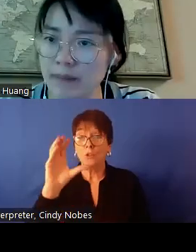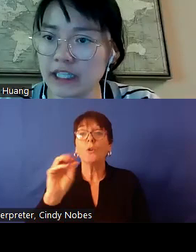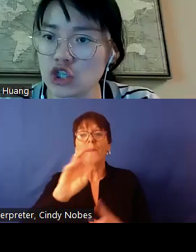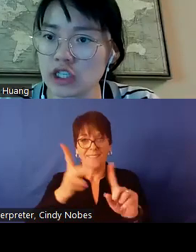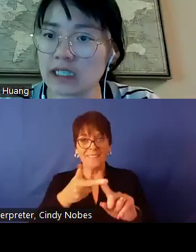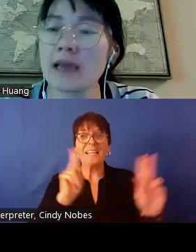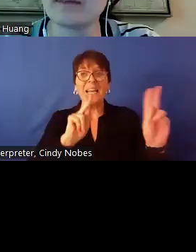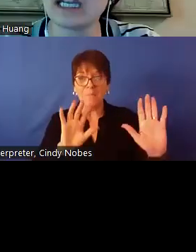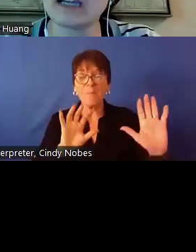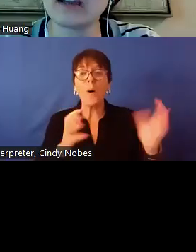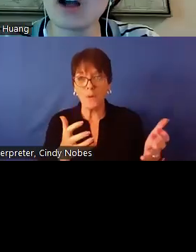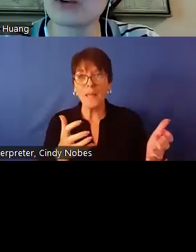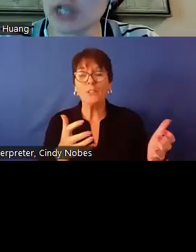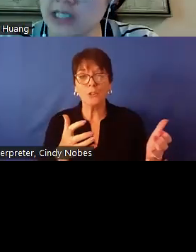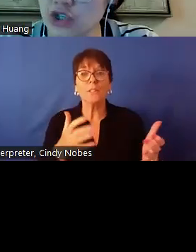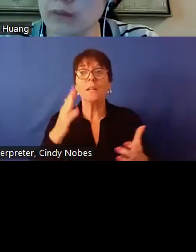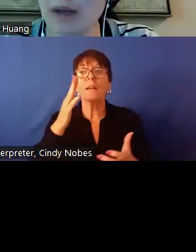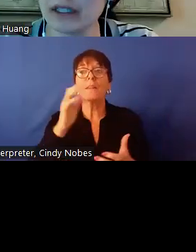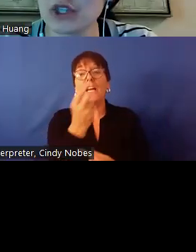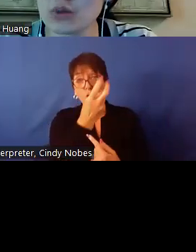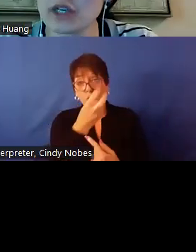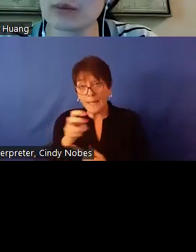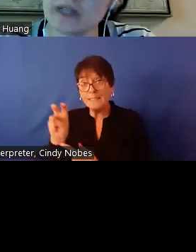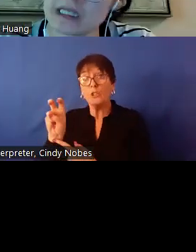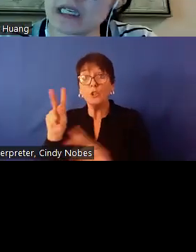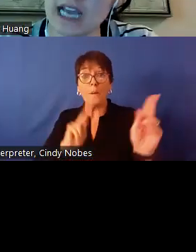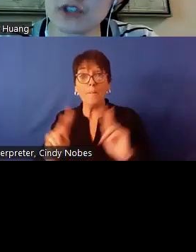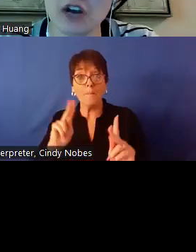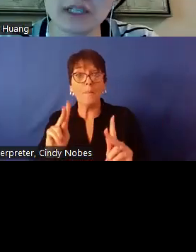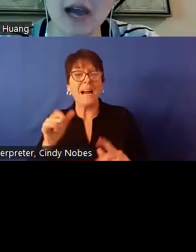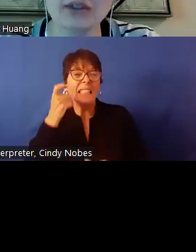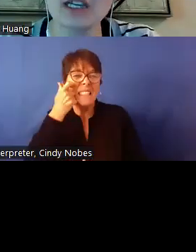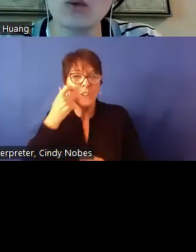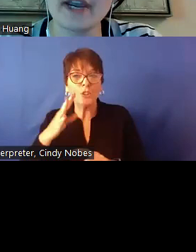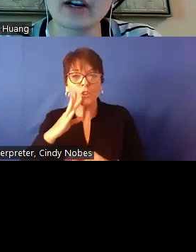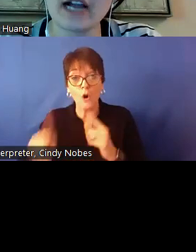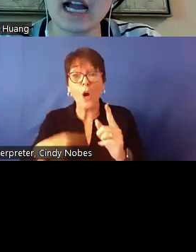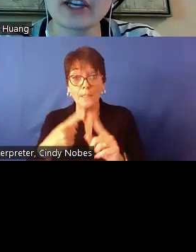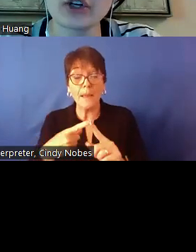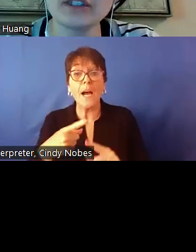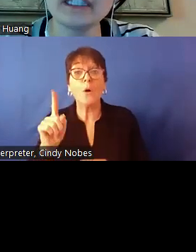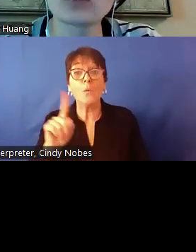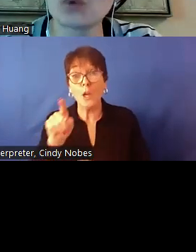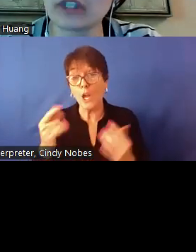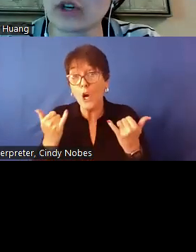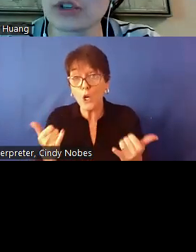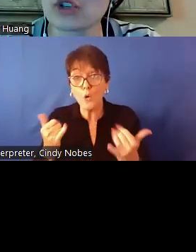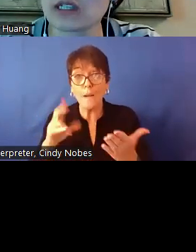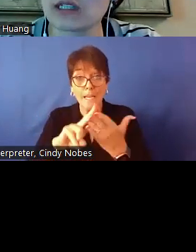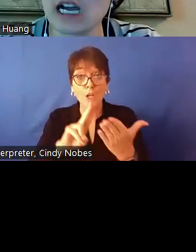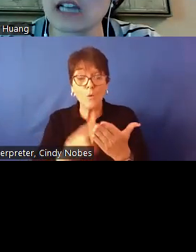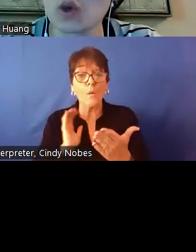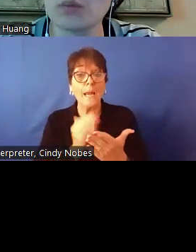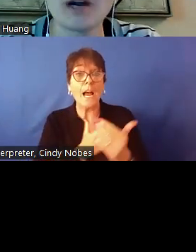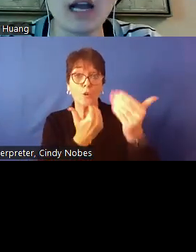second population being the transition population, which I previously kind of talked about, where they are currently enrolled in our